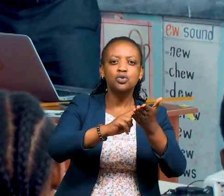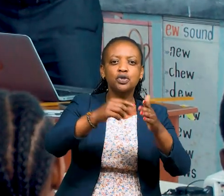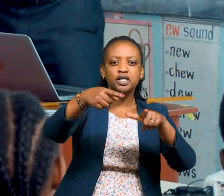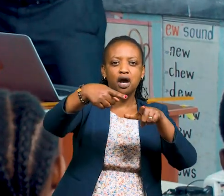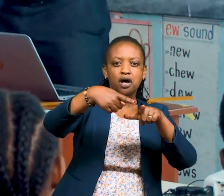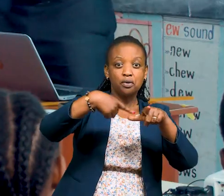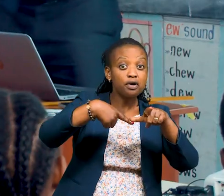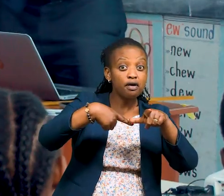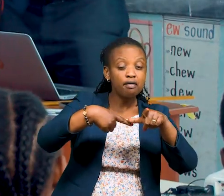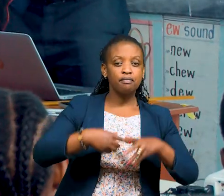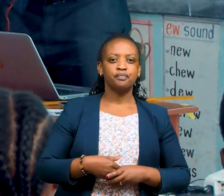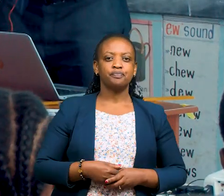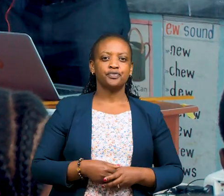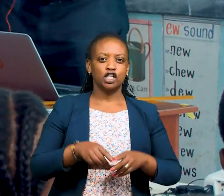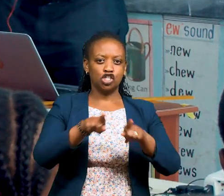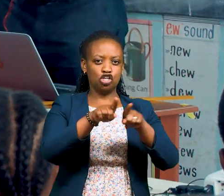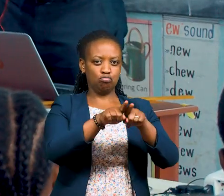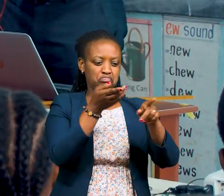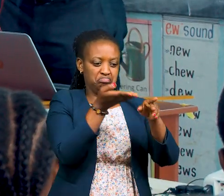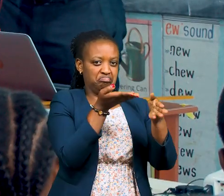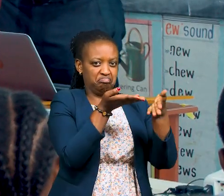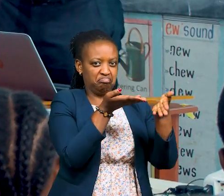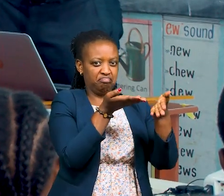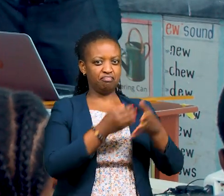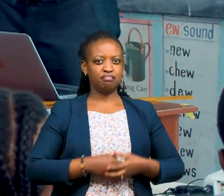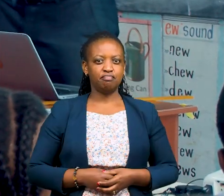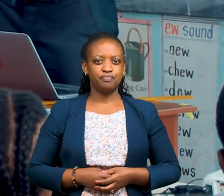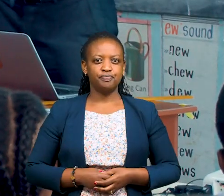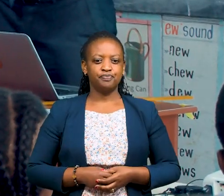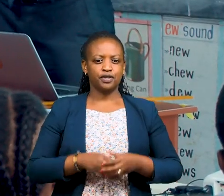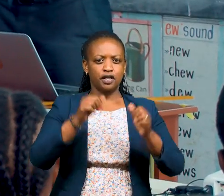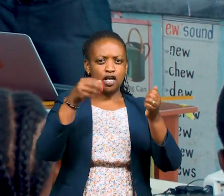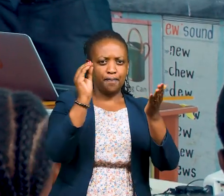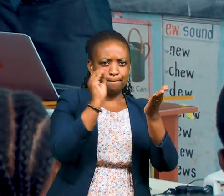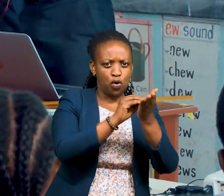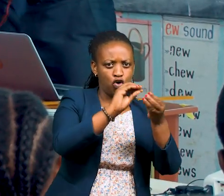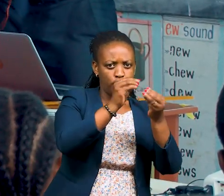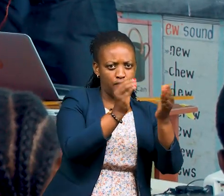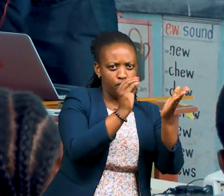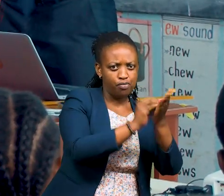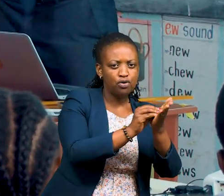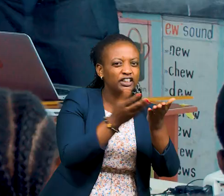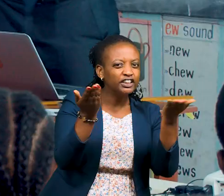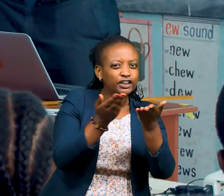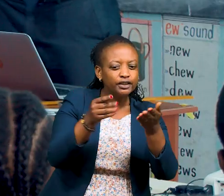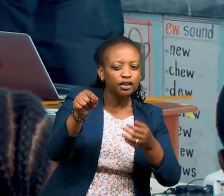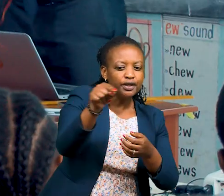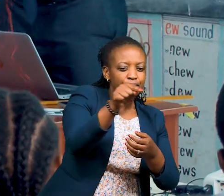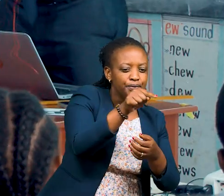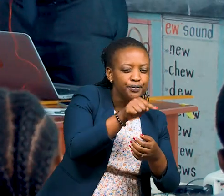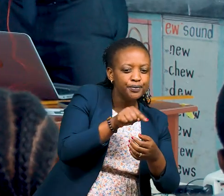using either a ruler like this and record the results. That is